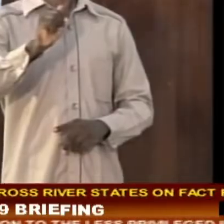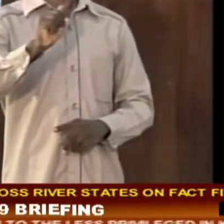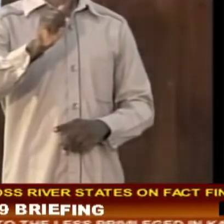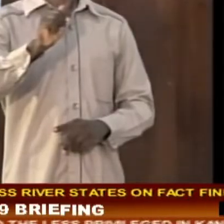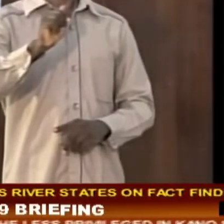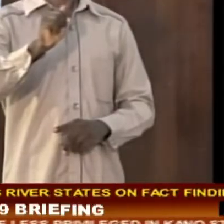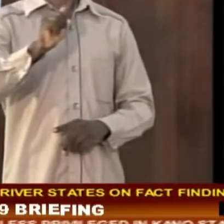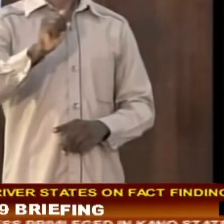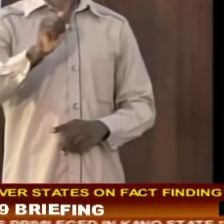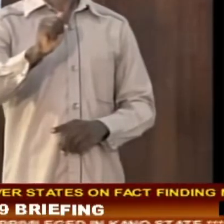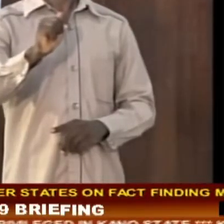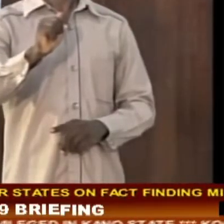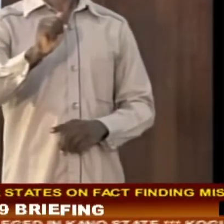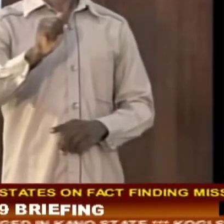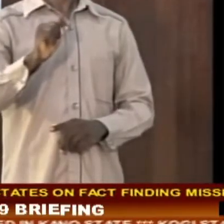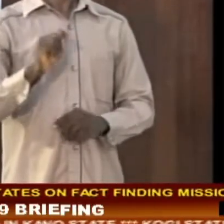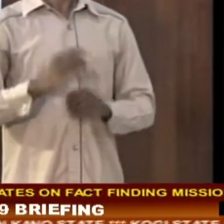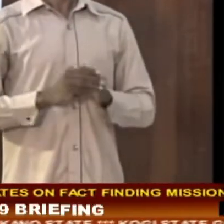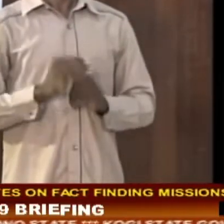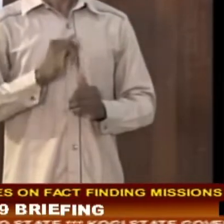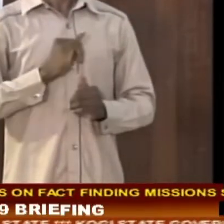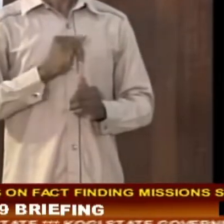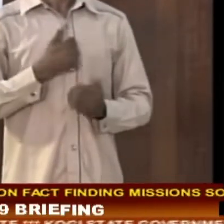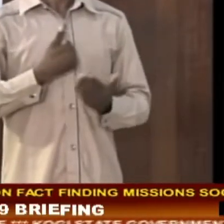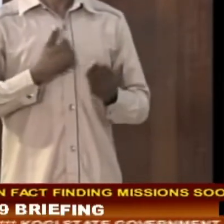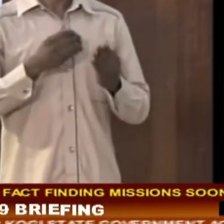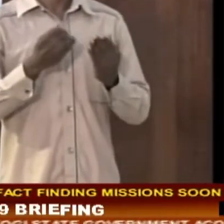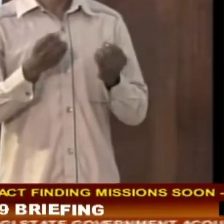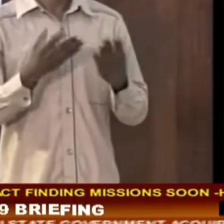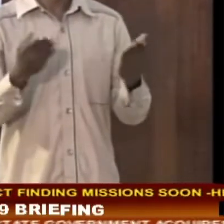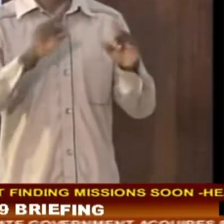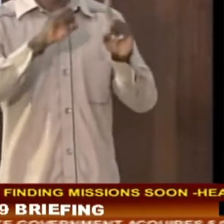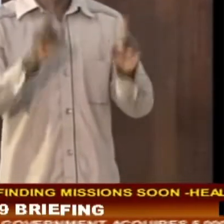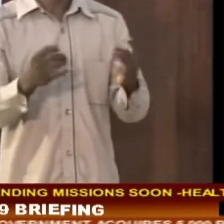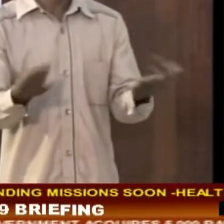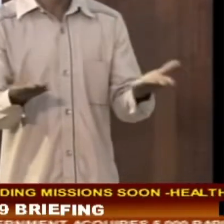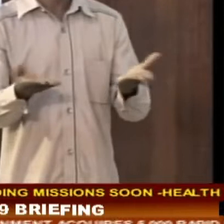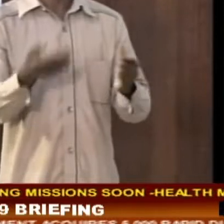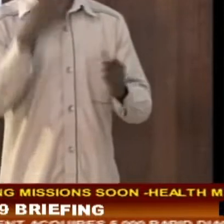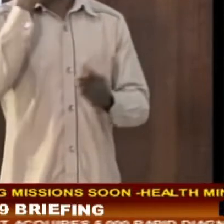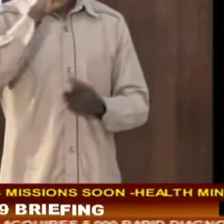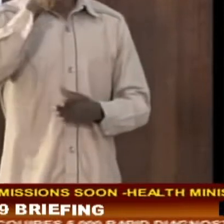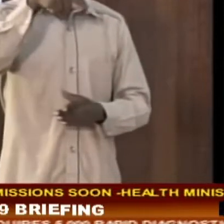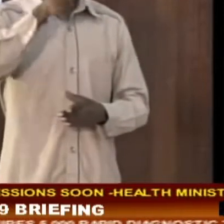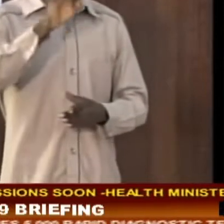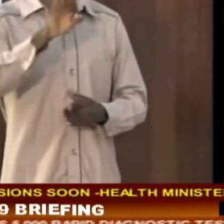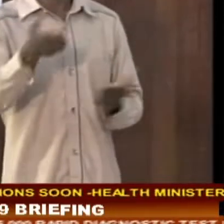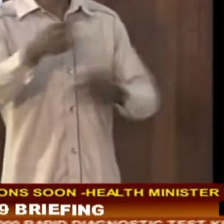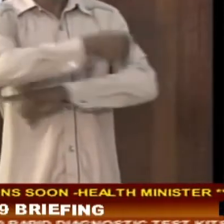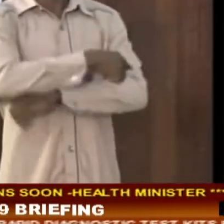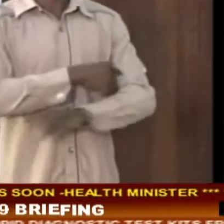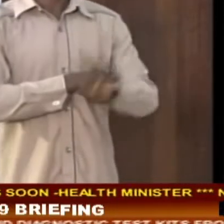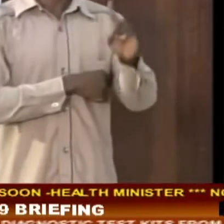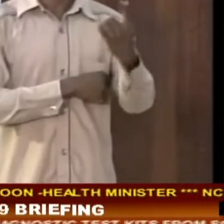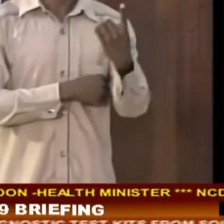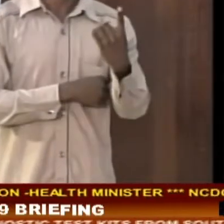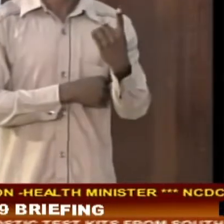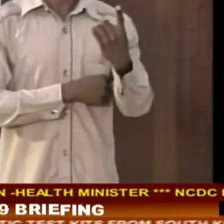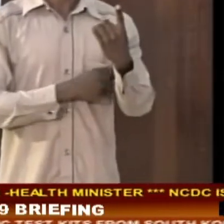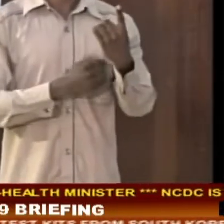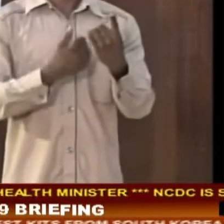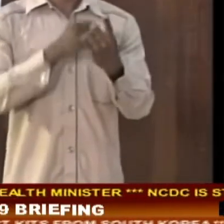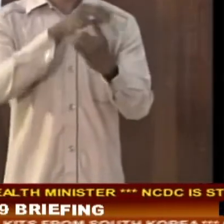AIT well uh I have a couple of questions here for the PTF today and the first one uh as